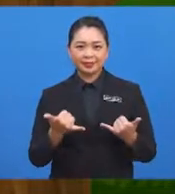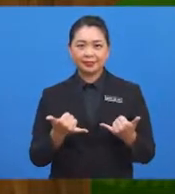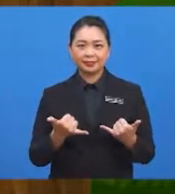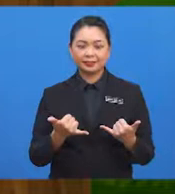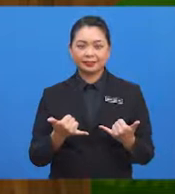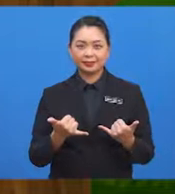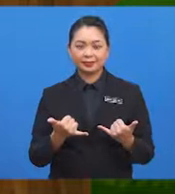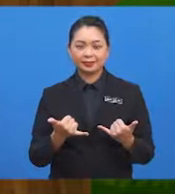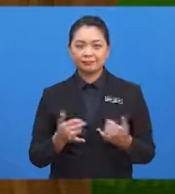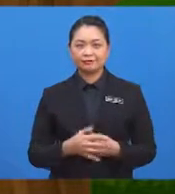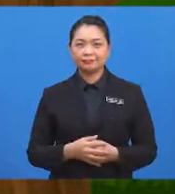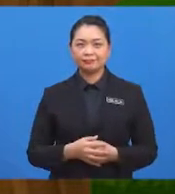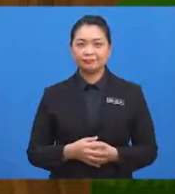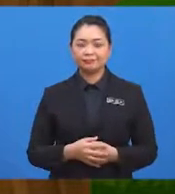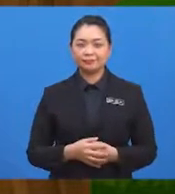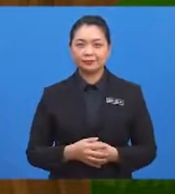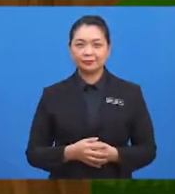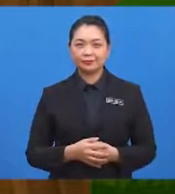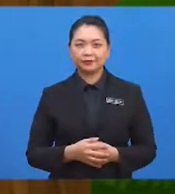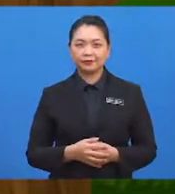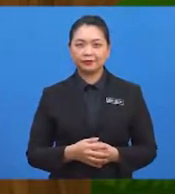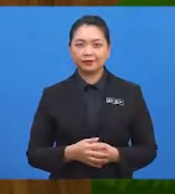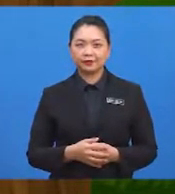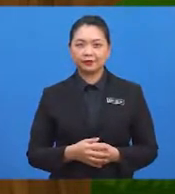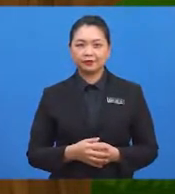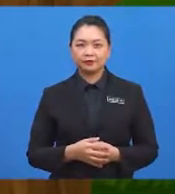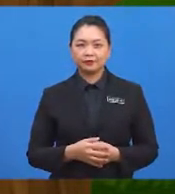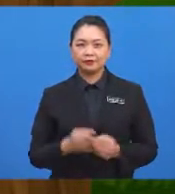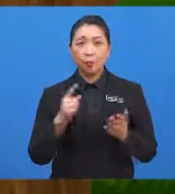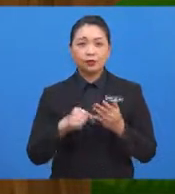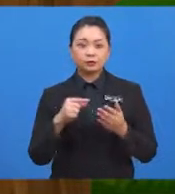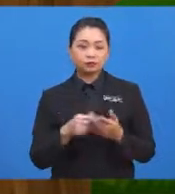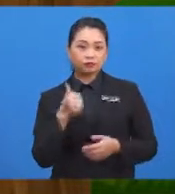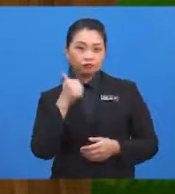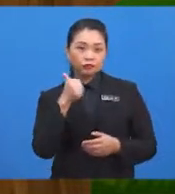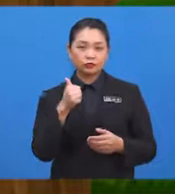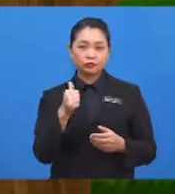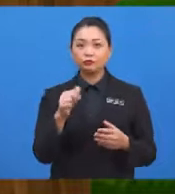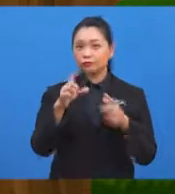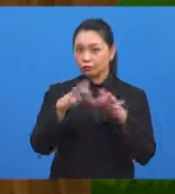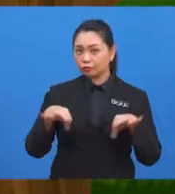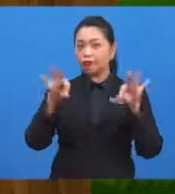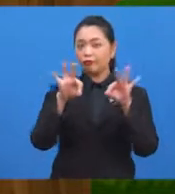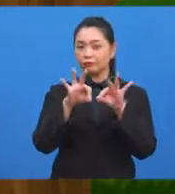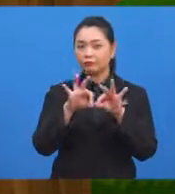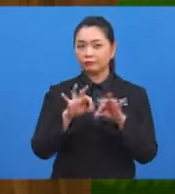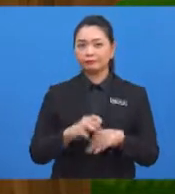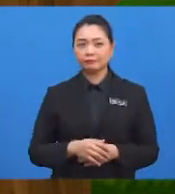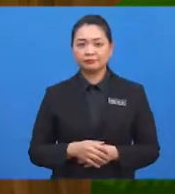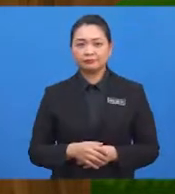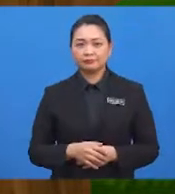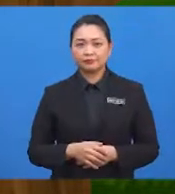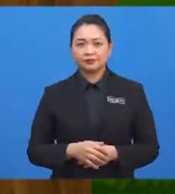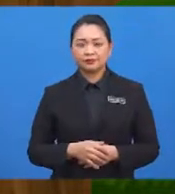Now, it's challenge time! What's a great story without a challenge, right? So,